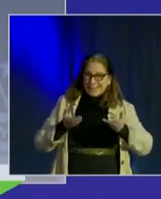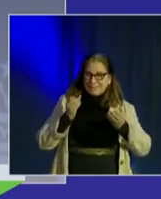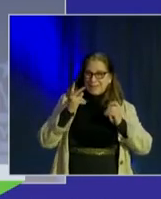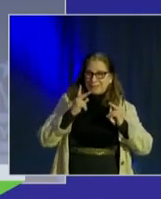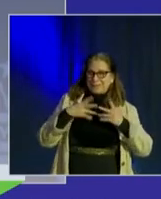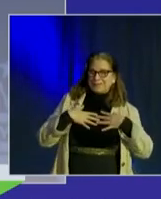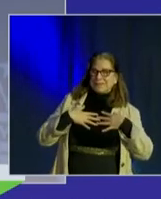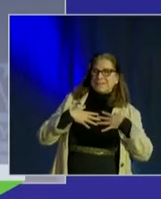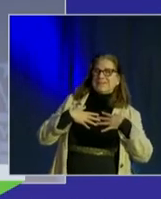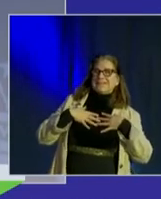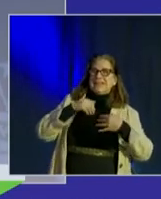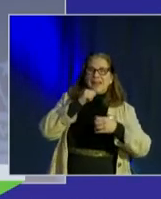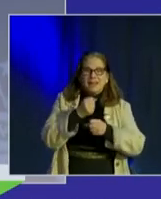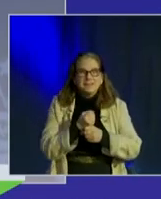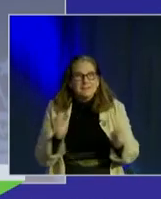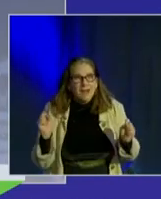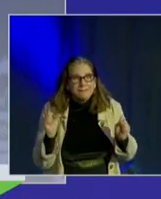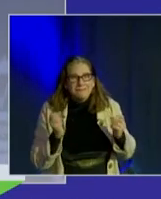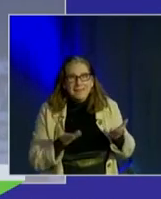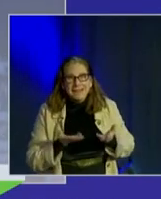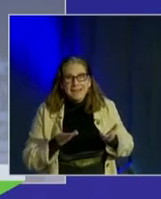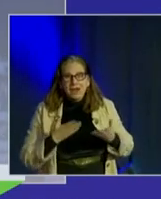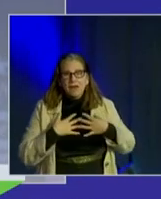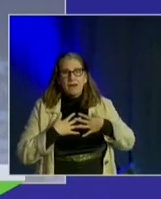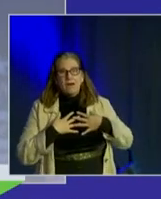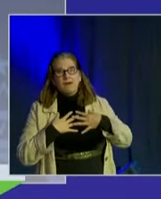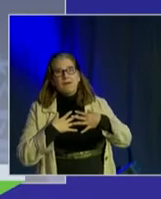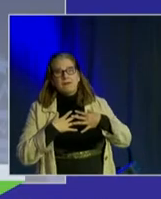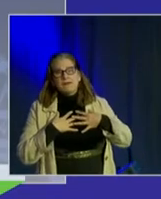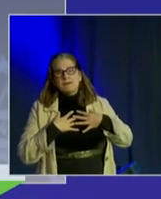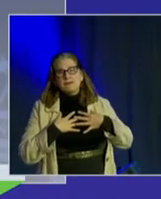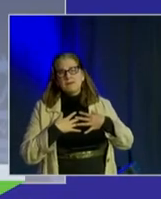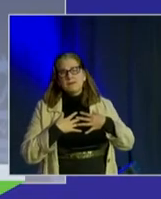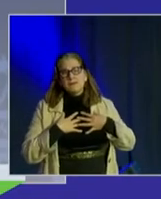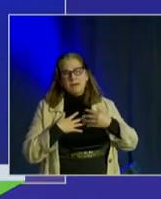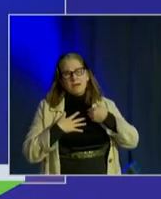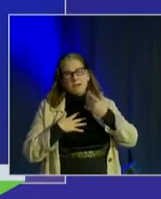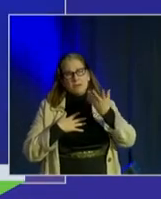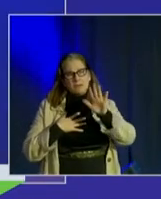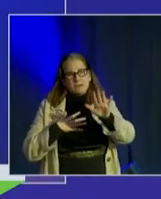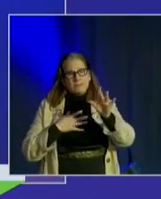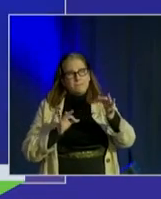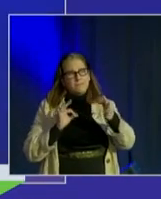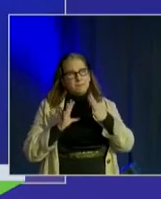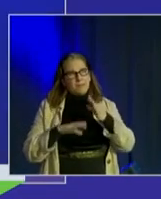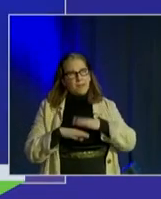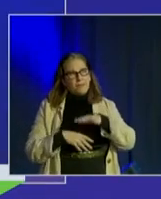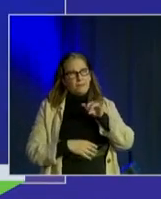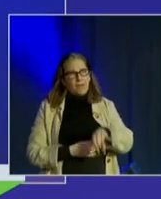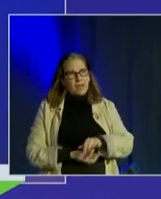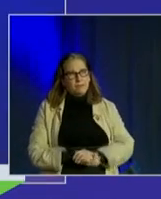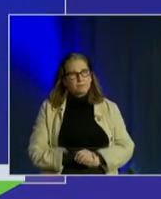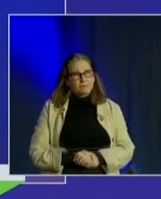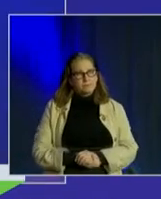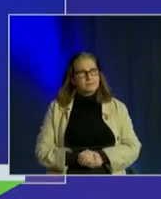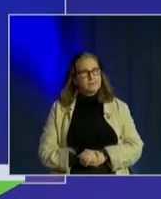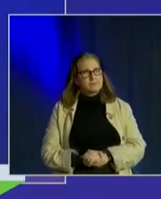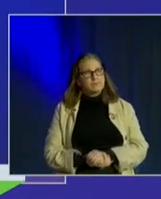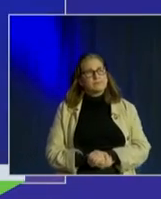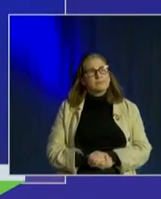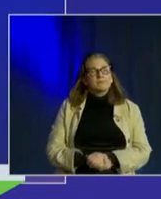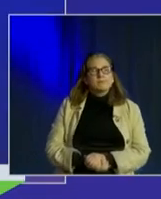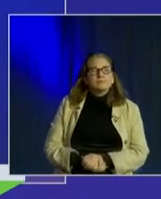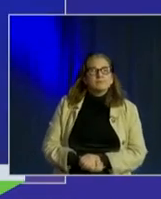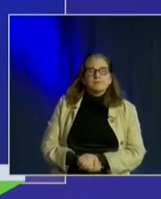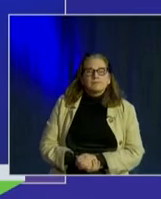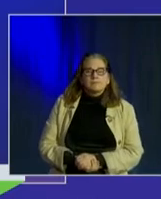elsewhere. So I'd really love to hear your feedback. Well, thank you for that question, and I'm going to start, and then I'm